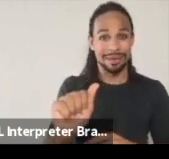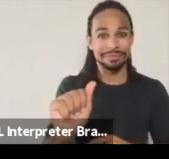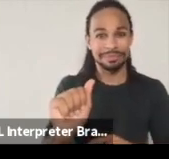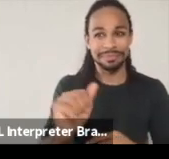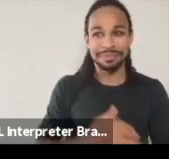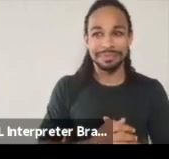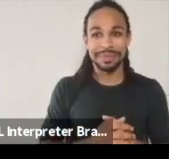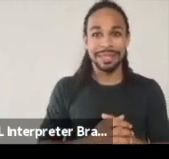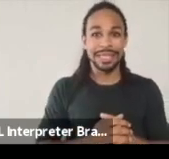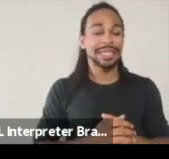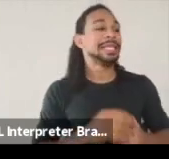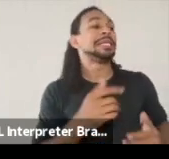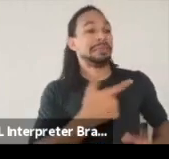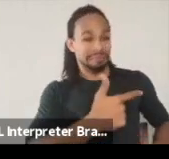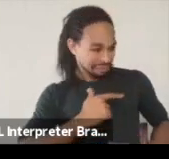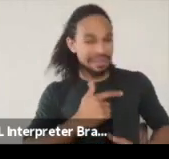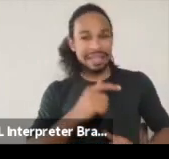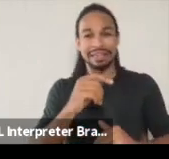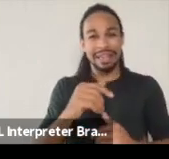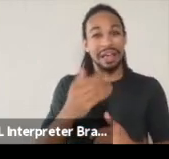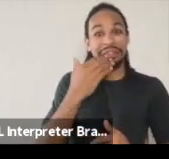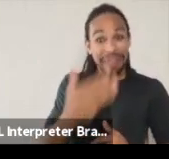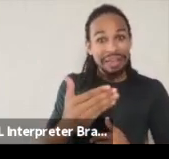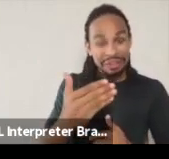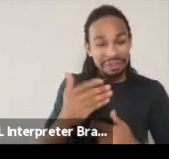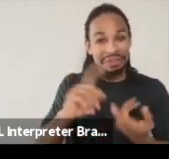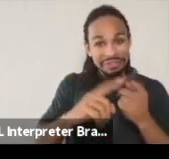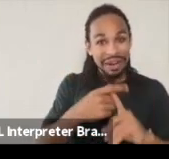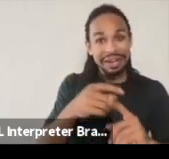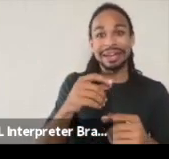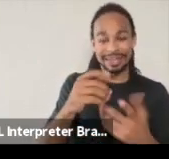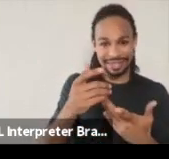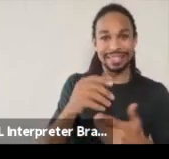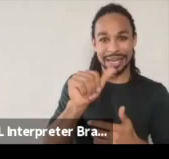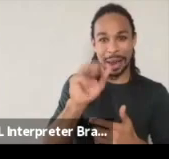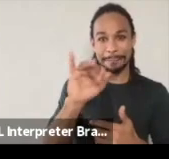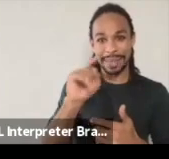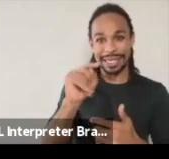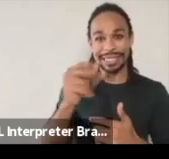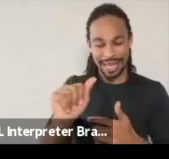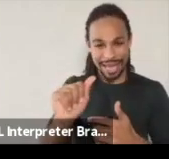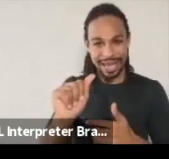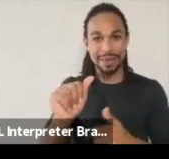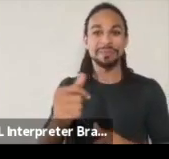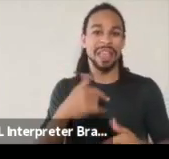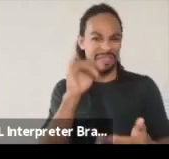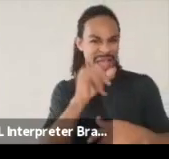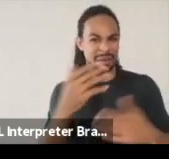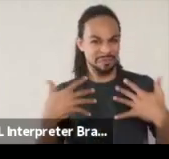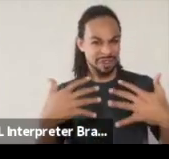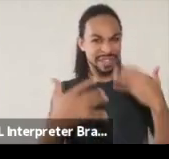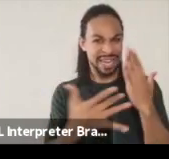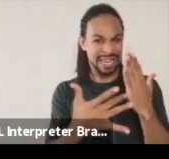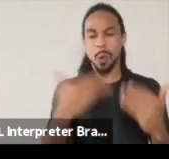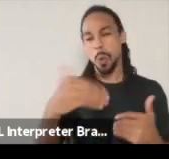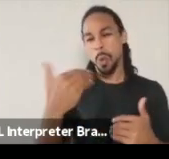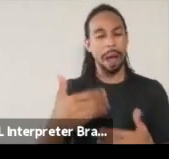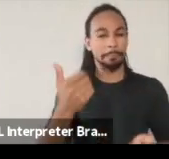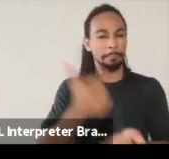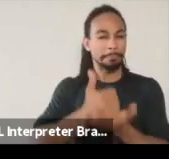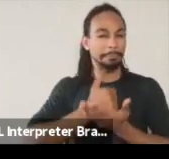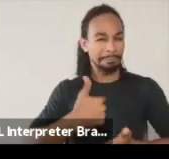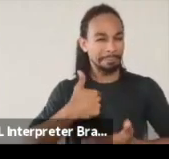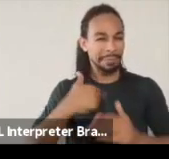Thank you, friend. Thanks, Amita. That breathing was actually both Sujatha and Amita's breathing was helpful for me too.